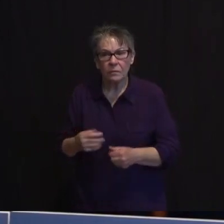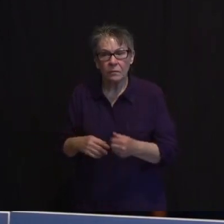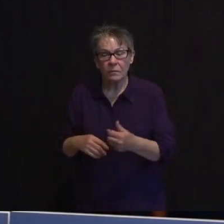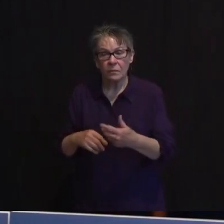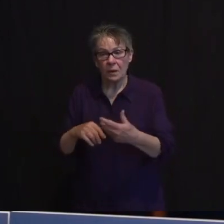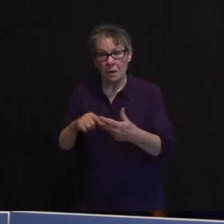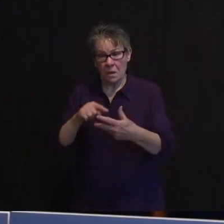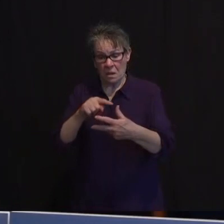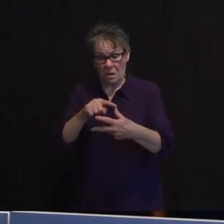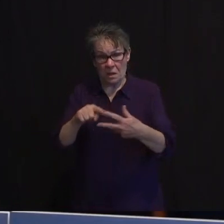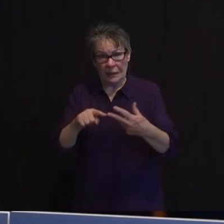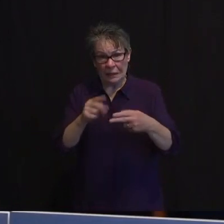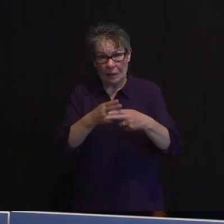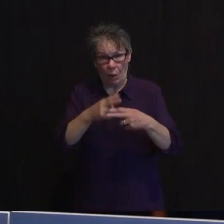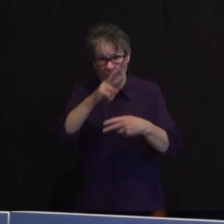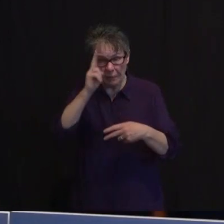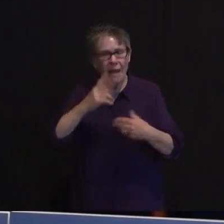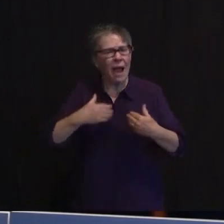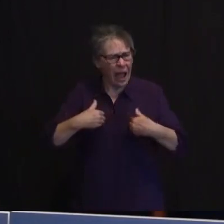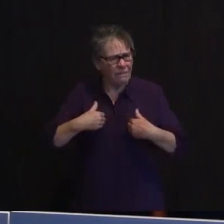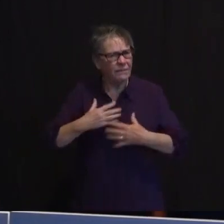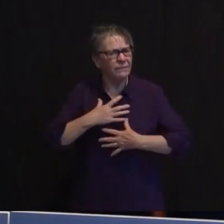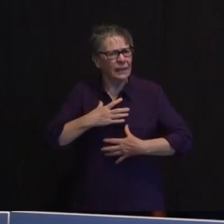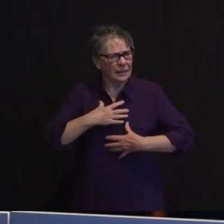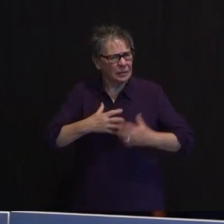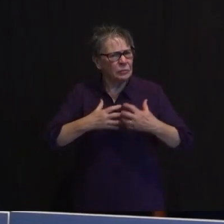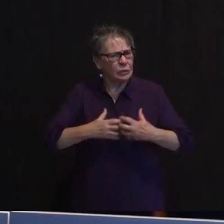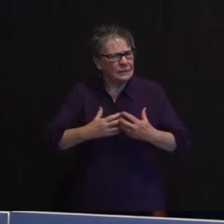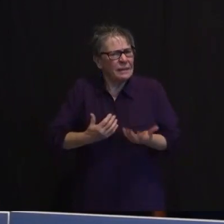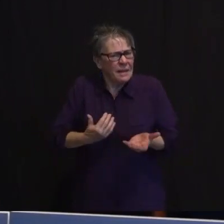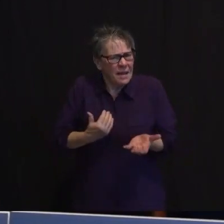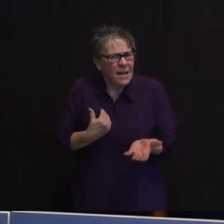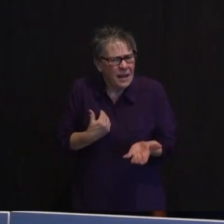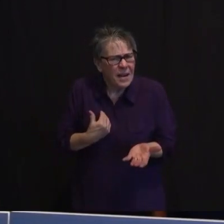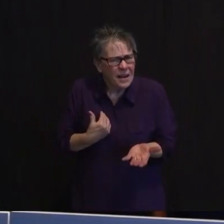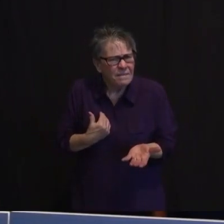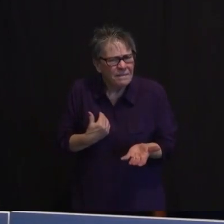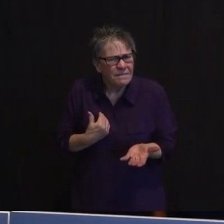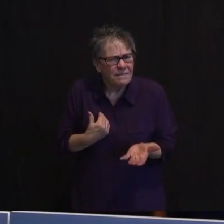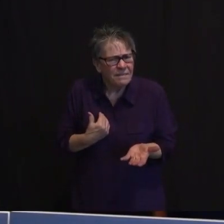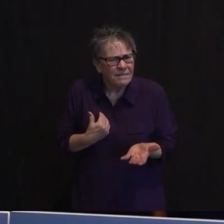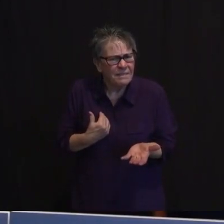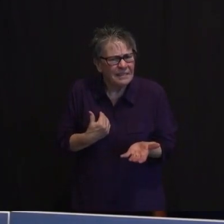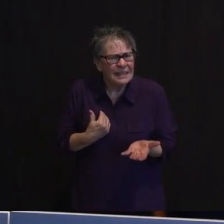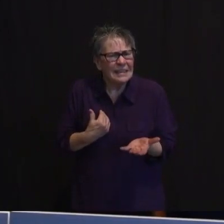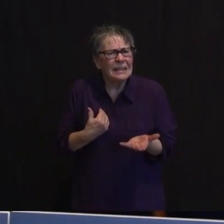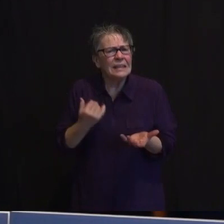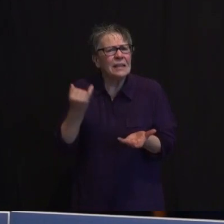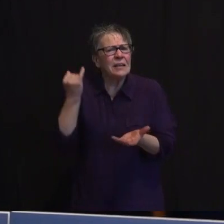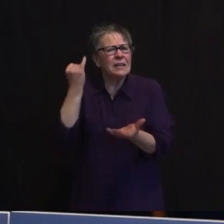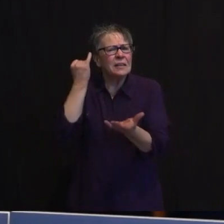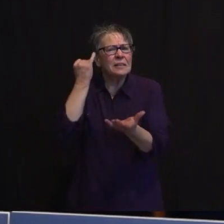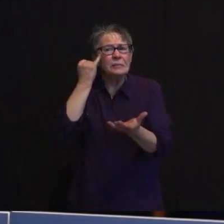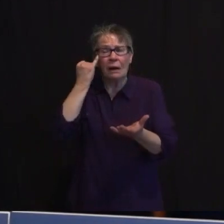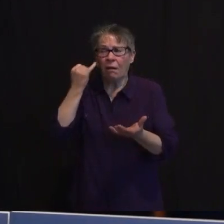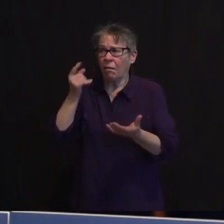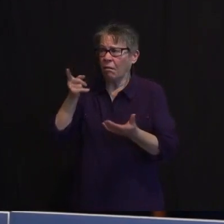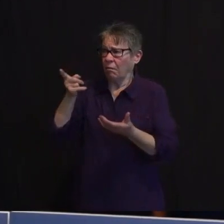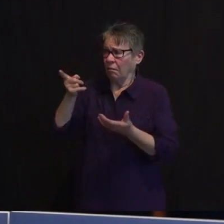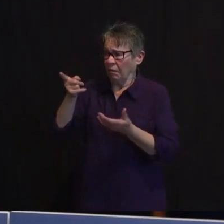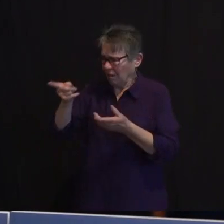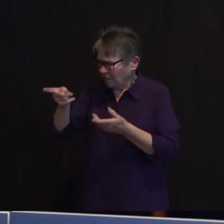not happen. And there was hospitals, what type of shape they'll be in? Are you talking about financially?